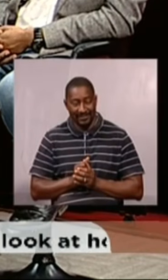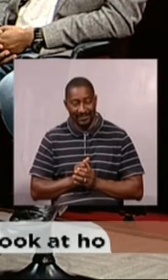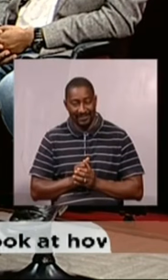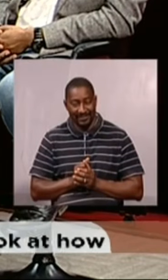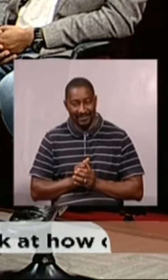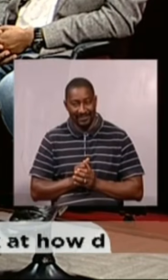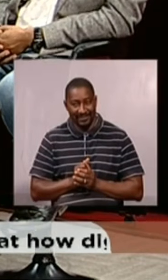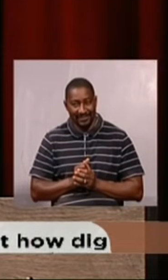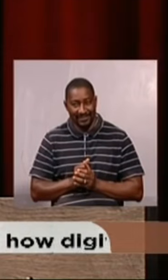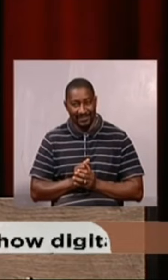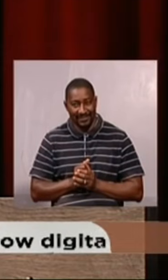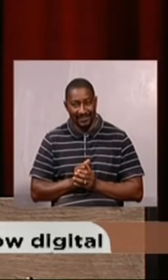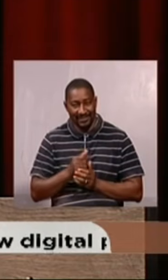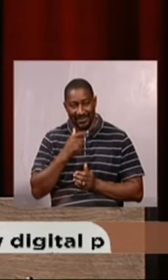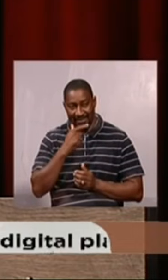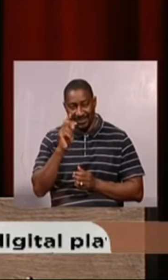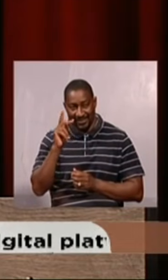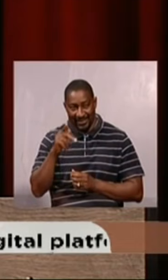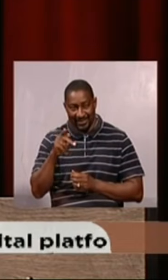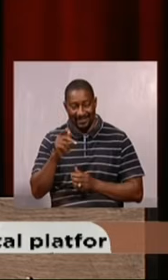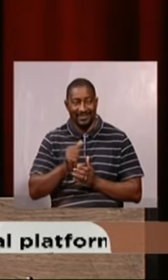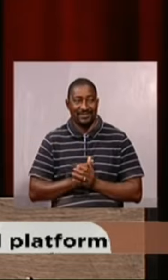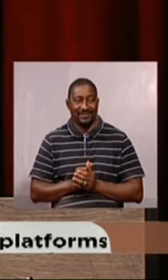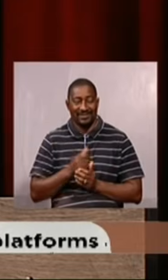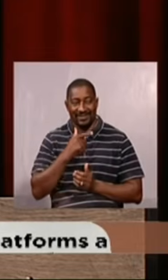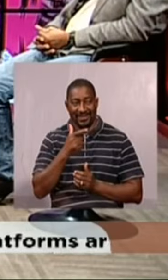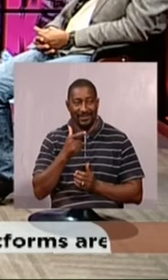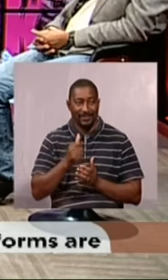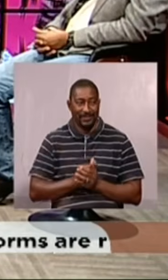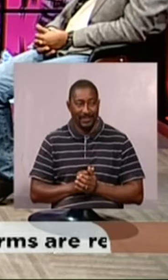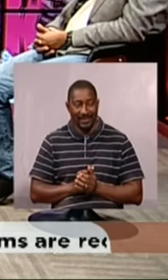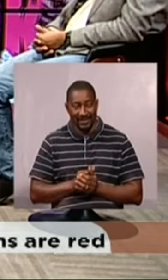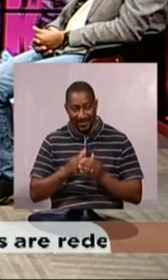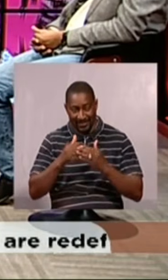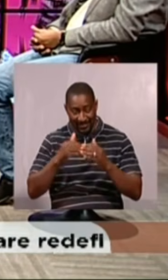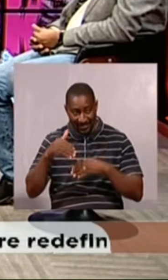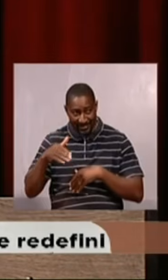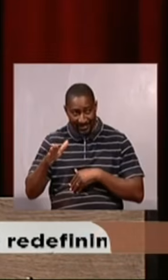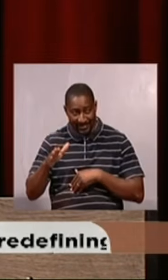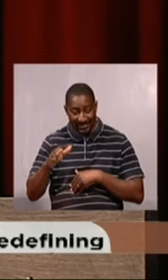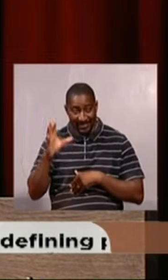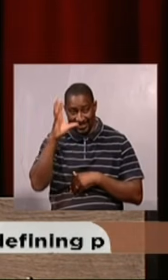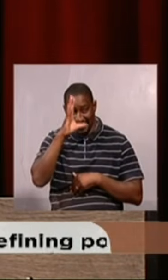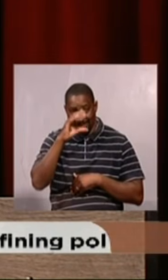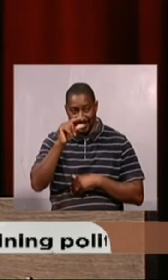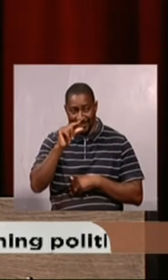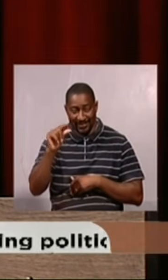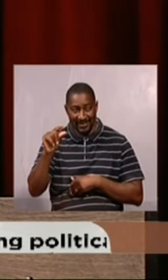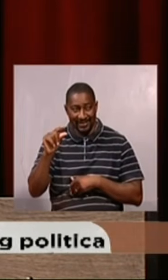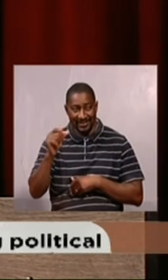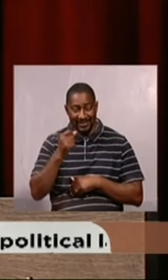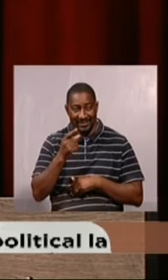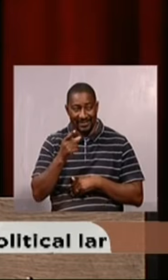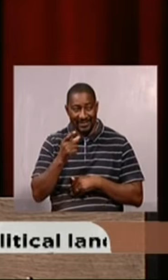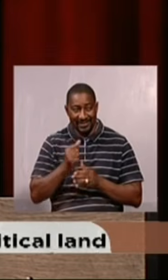up to them. But once again, thank you. You guys have done your job. Right. Much obliged. Before we go, we always have an African proverb, and today's African proverb goes